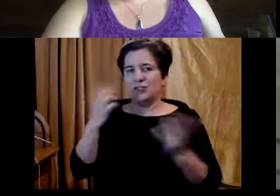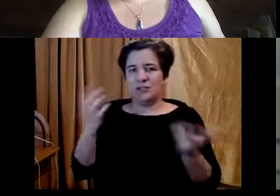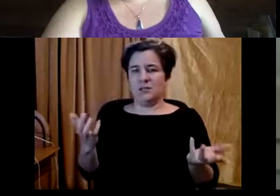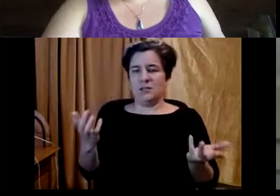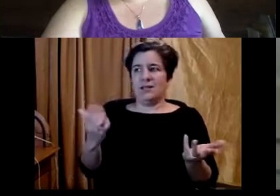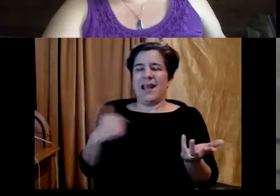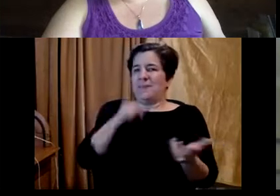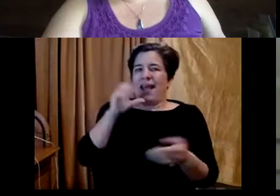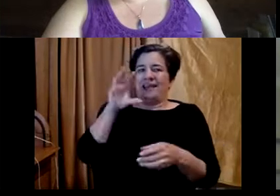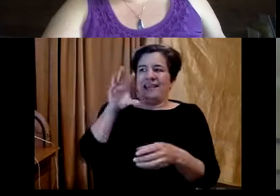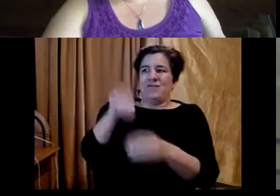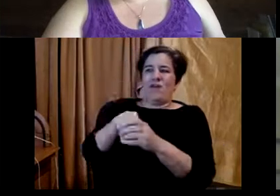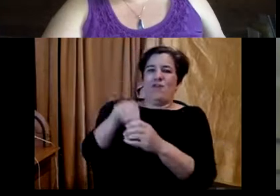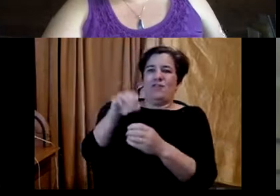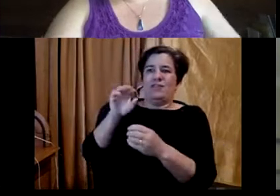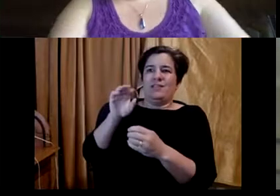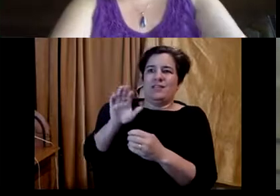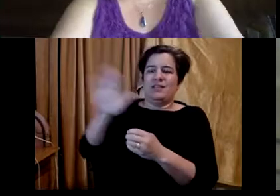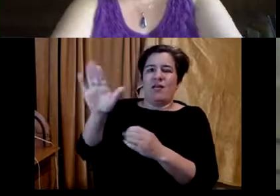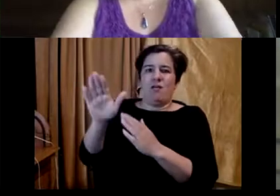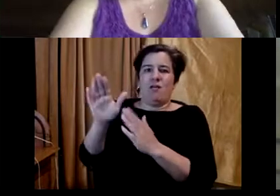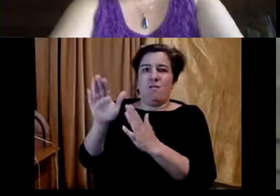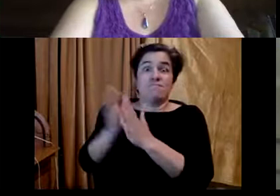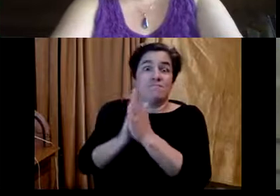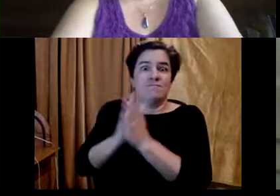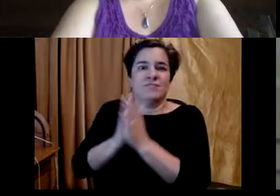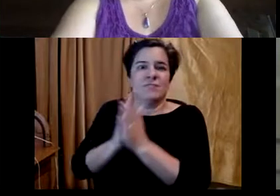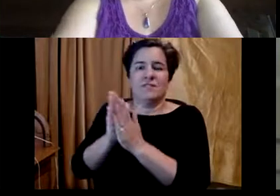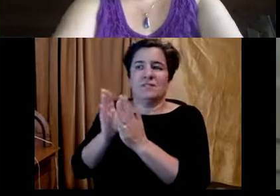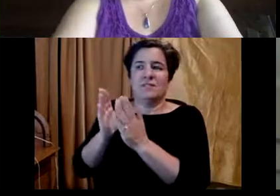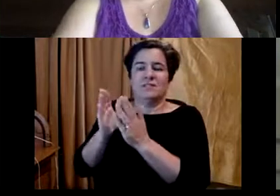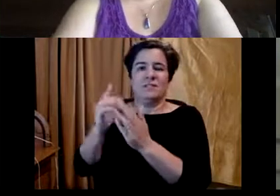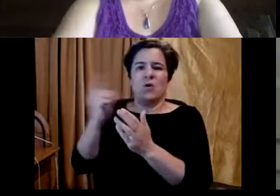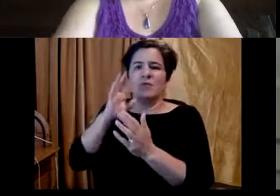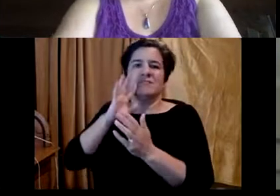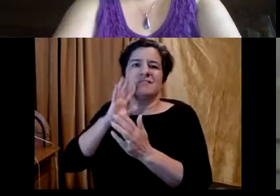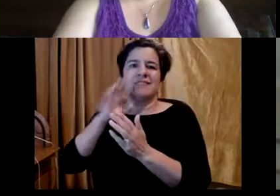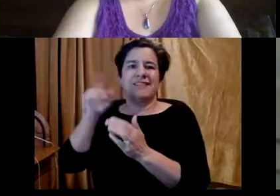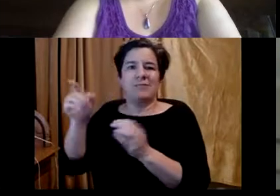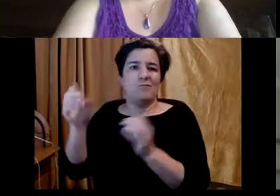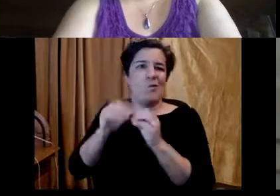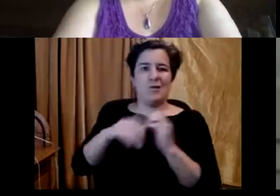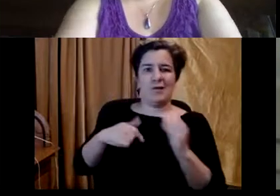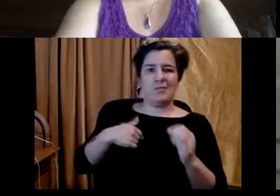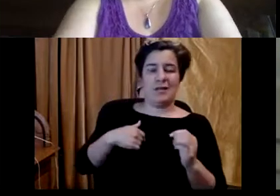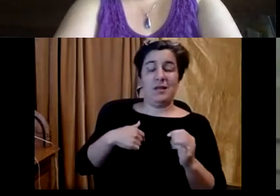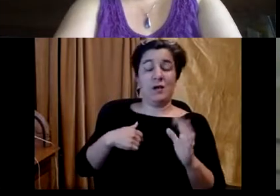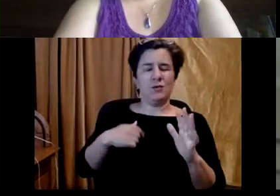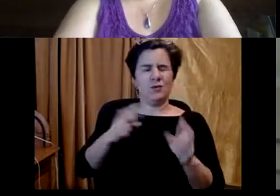the equation. And so that is like the worst thing to hear, but it's what I needed to